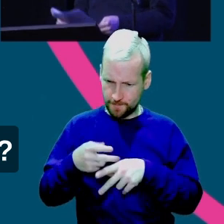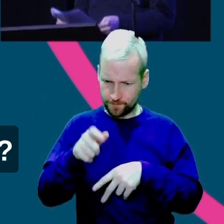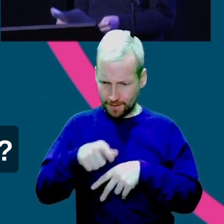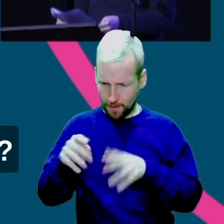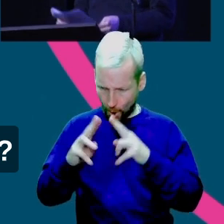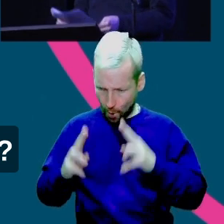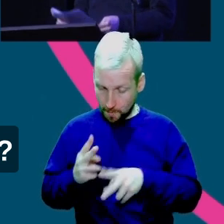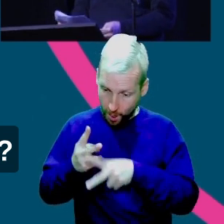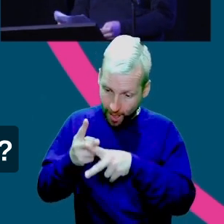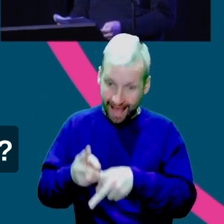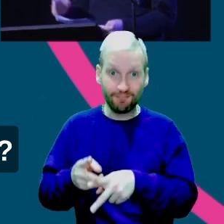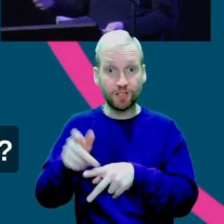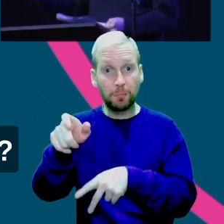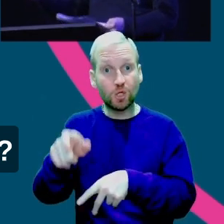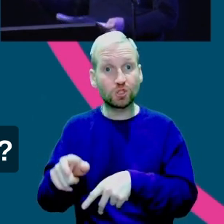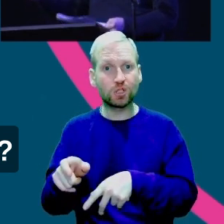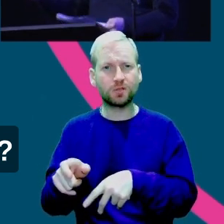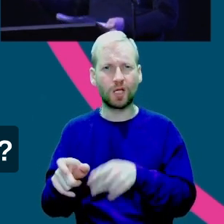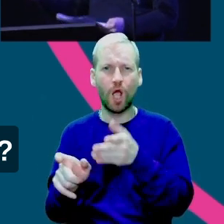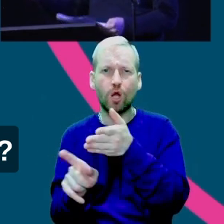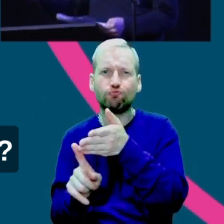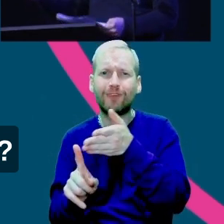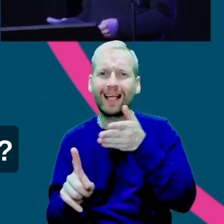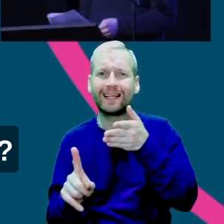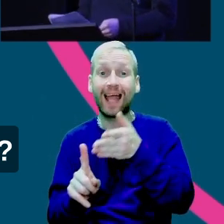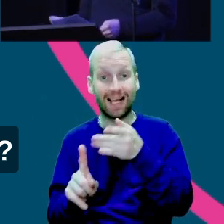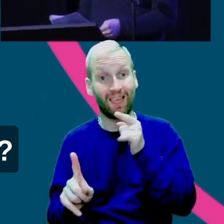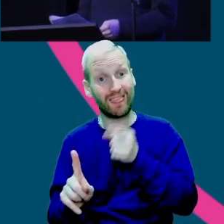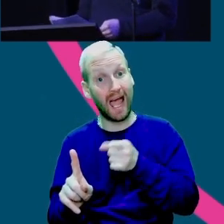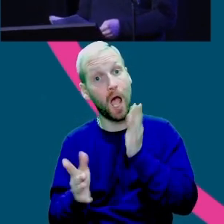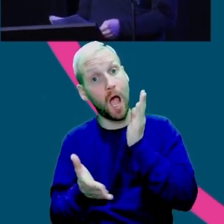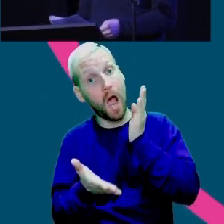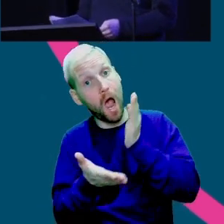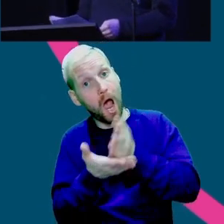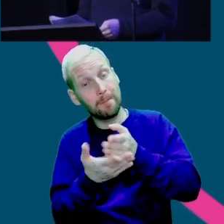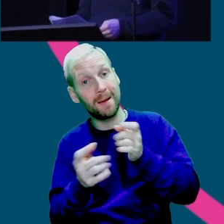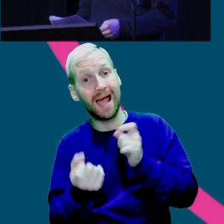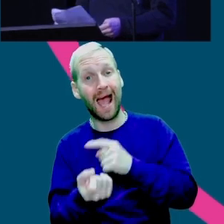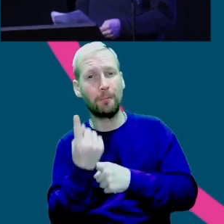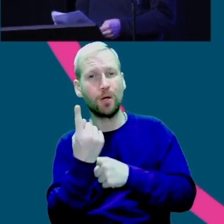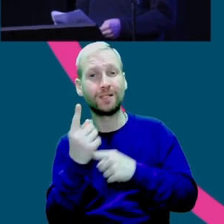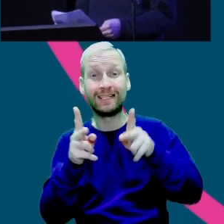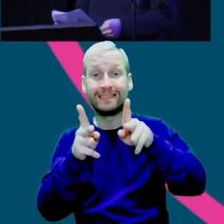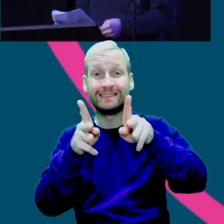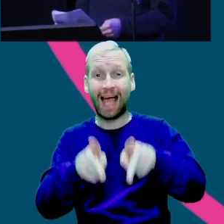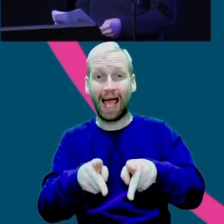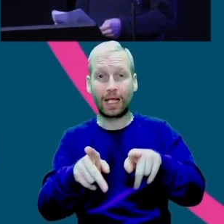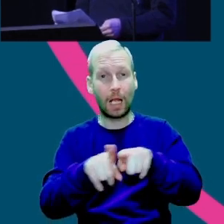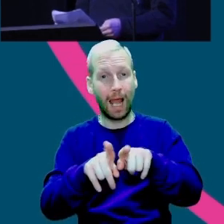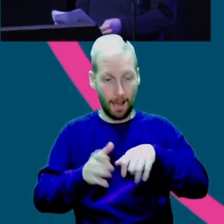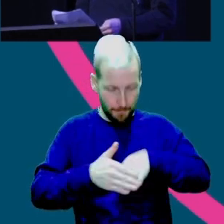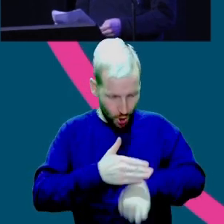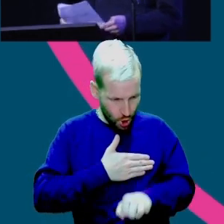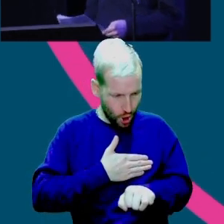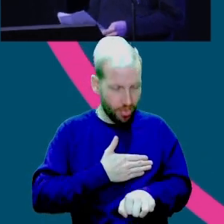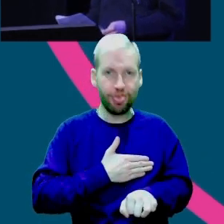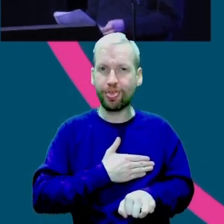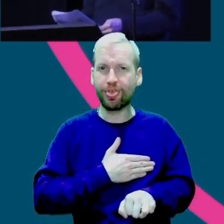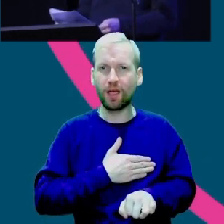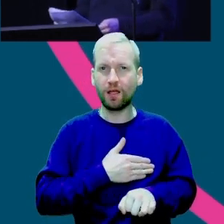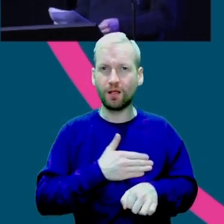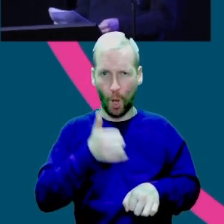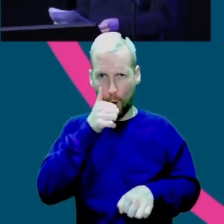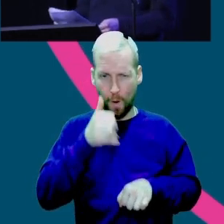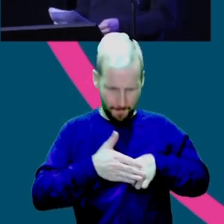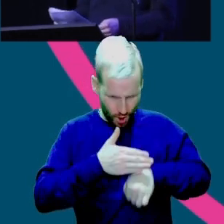to recognize that these things do happen? Dying is a process like birth. We need to equip